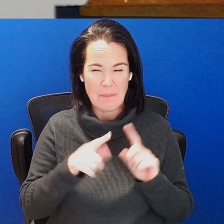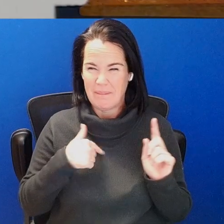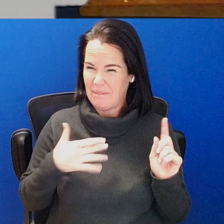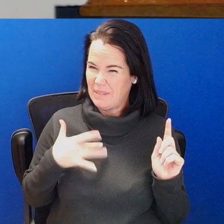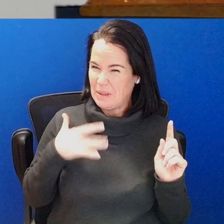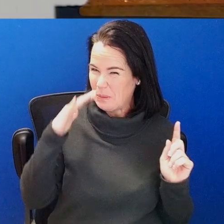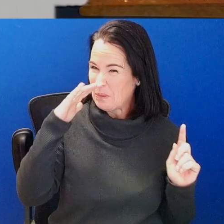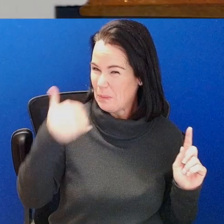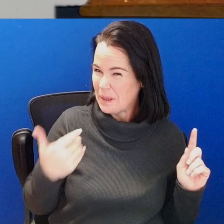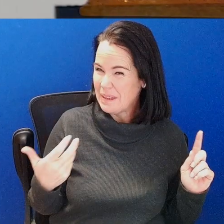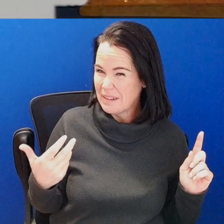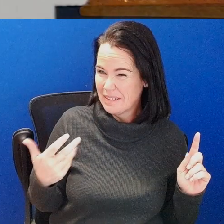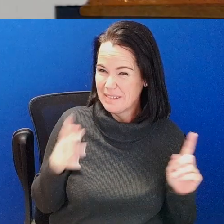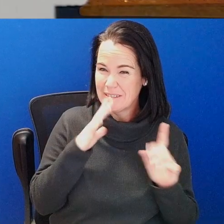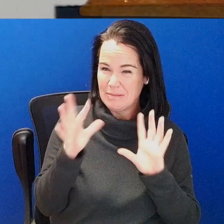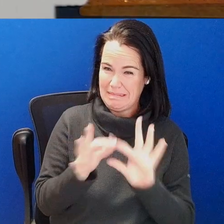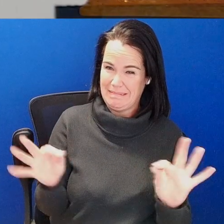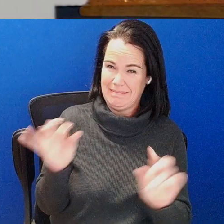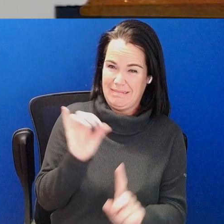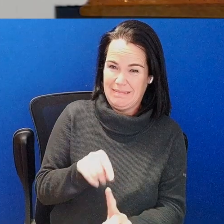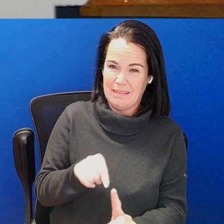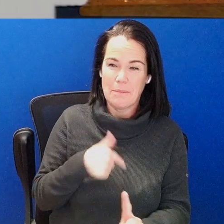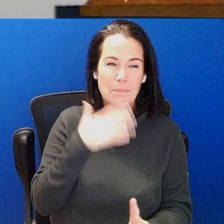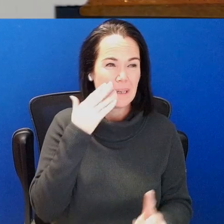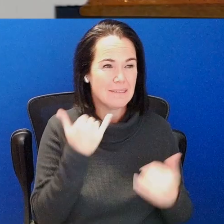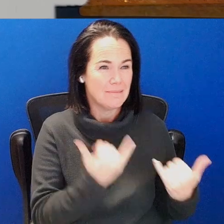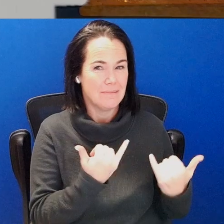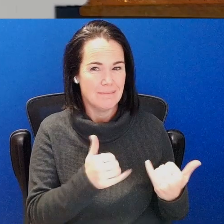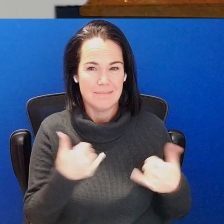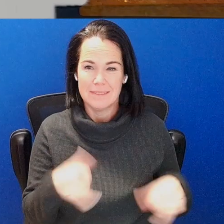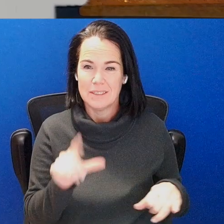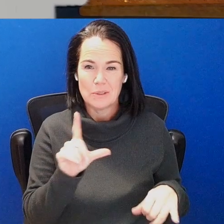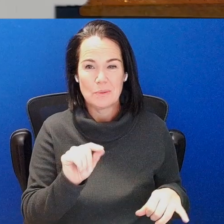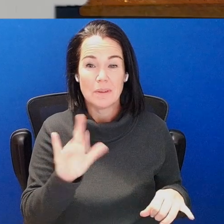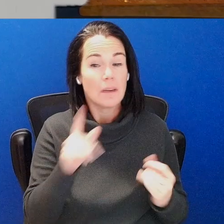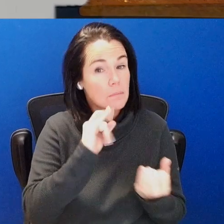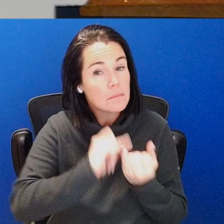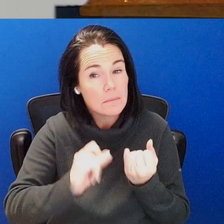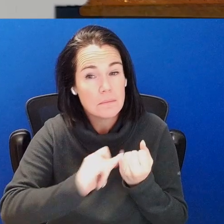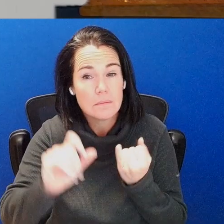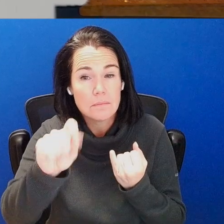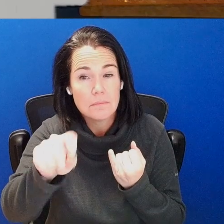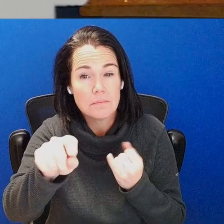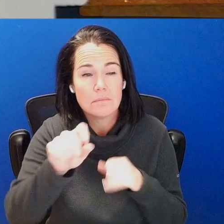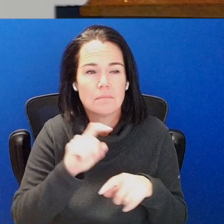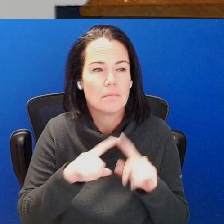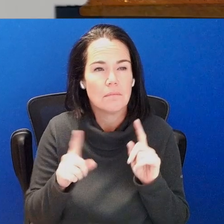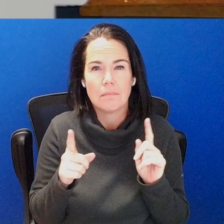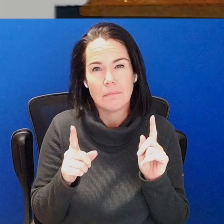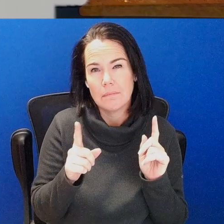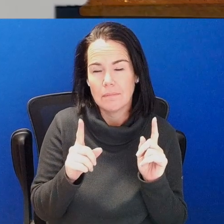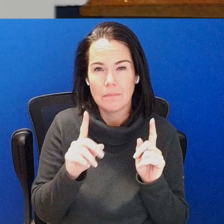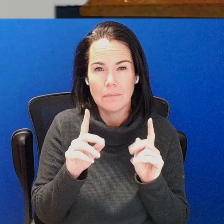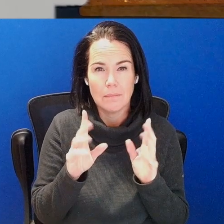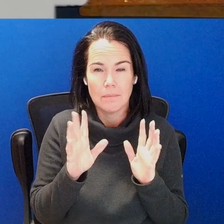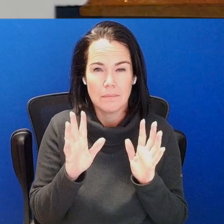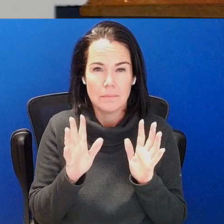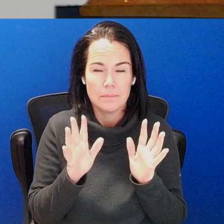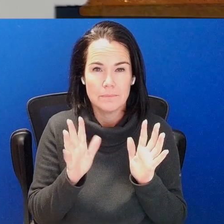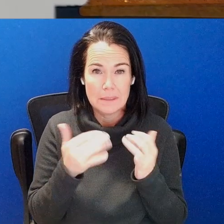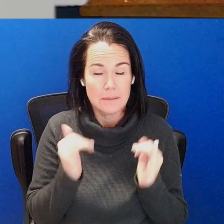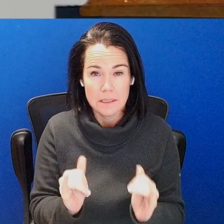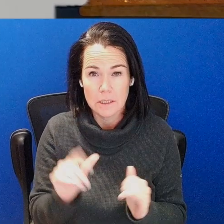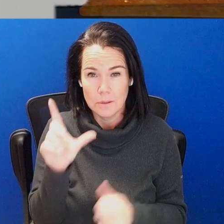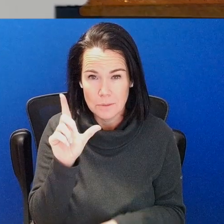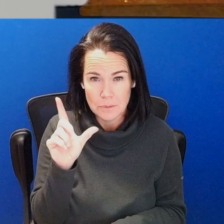that feels so weird to say, because it is still 2025, late 2025, right? Like I'm just a few days out,